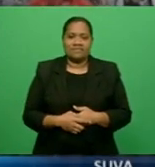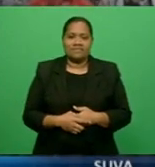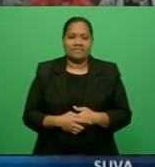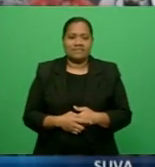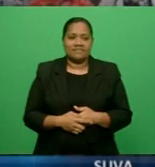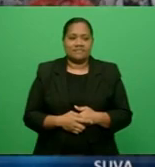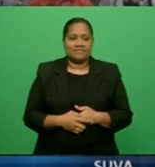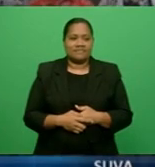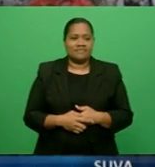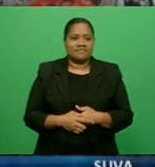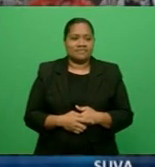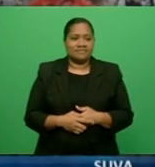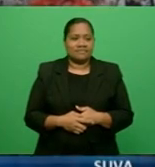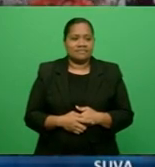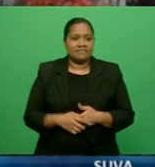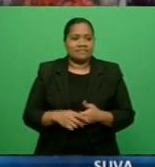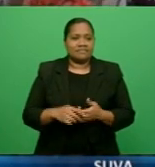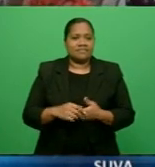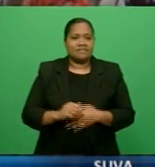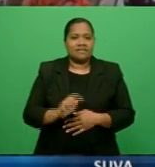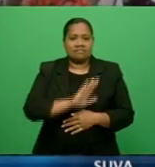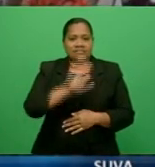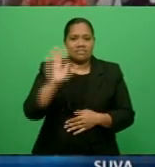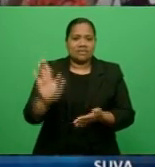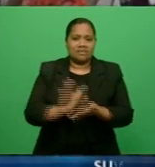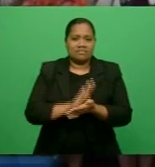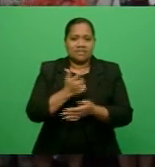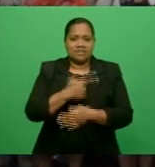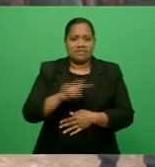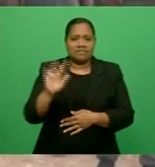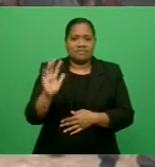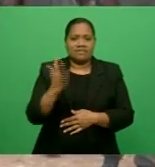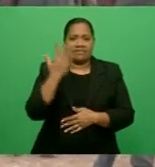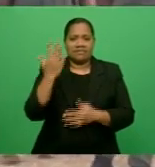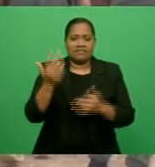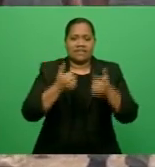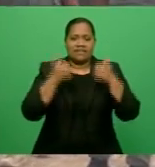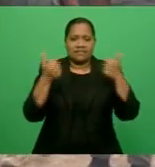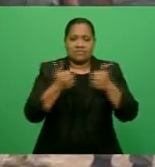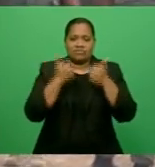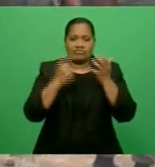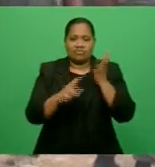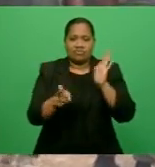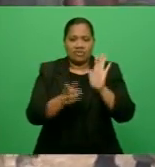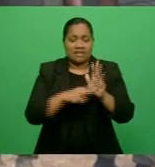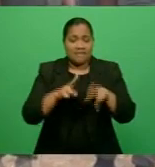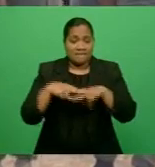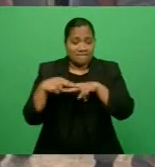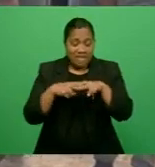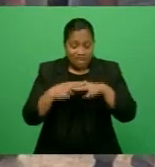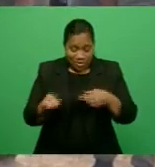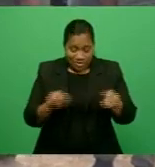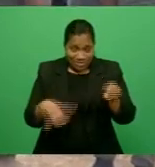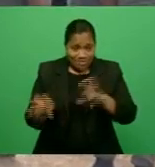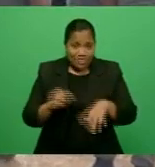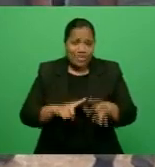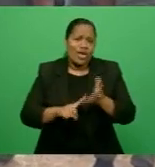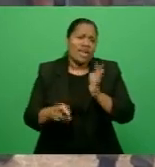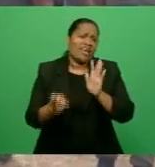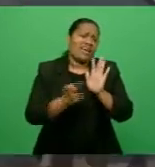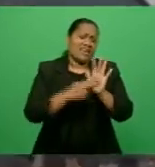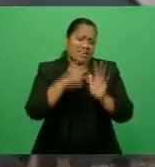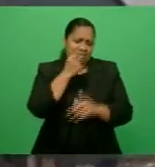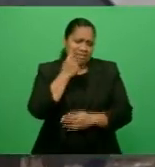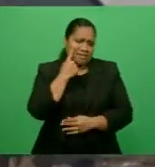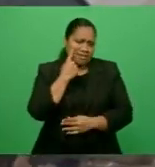Happy 75th anniversary, UN. Fiji's contribution to the UN can be seen through the Fijian peacekeepers